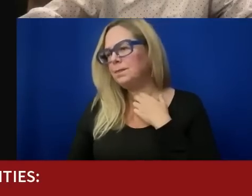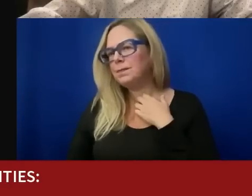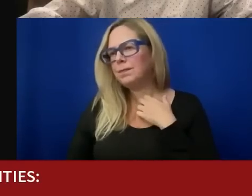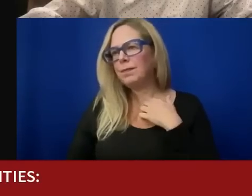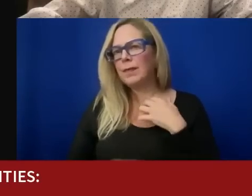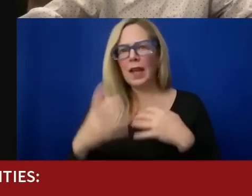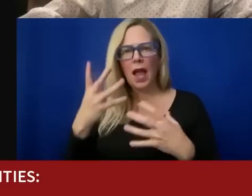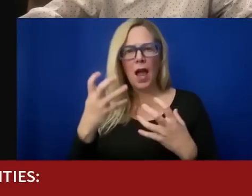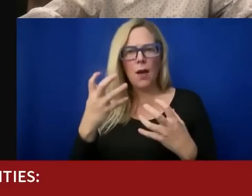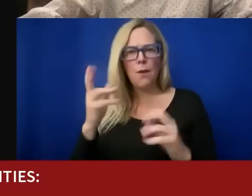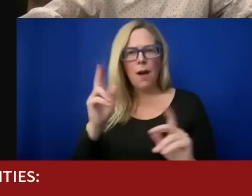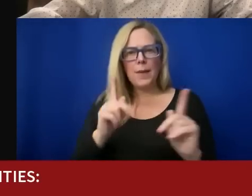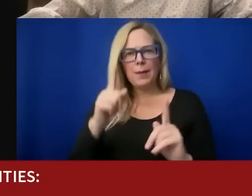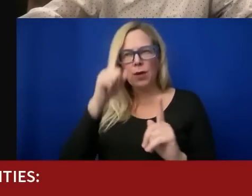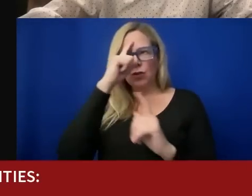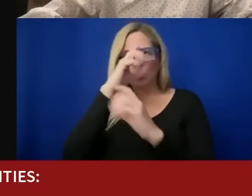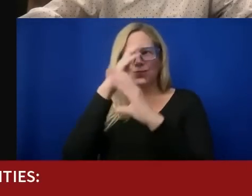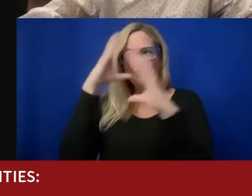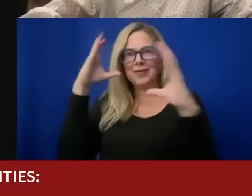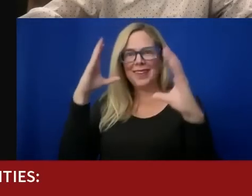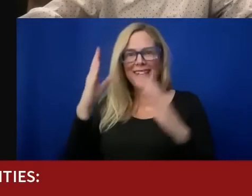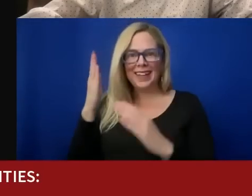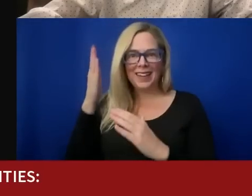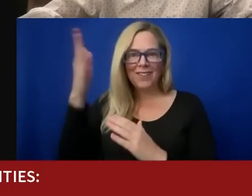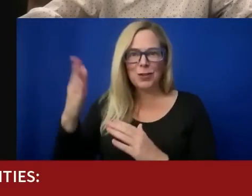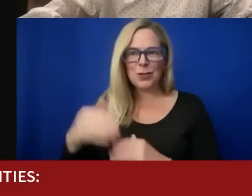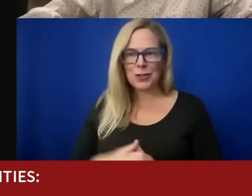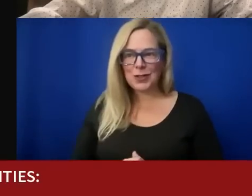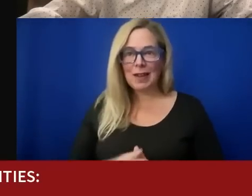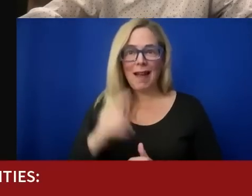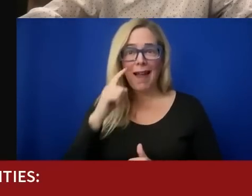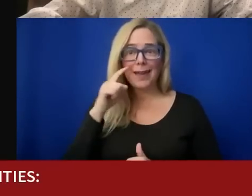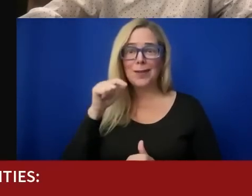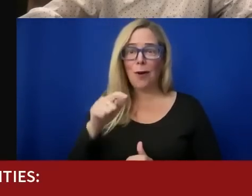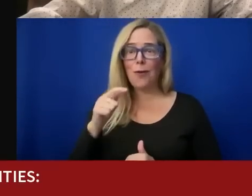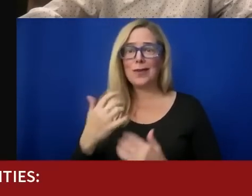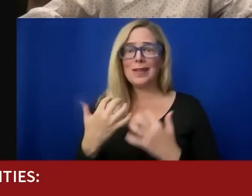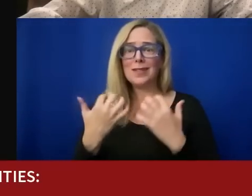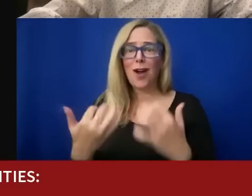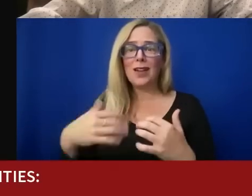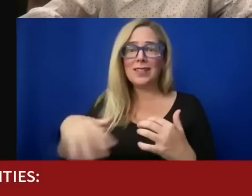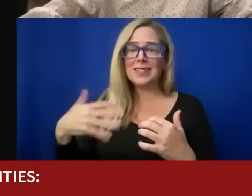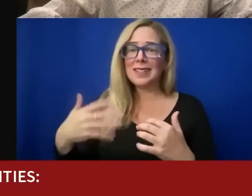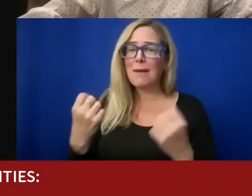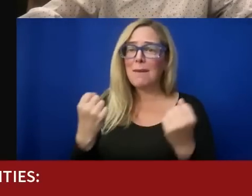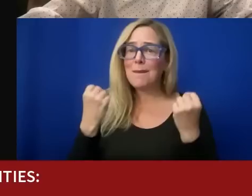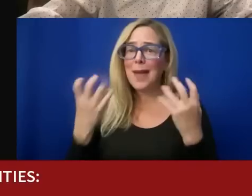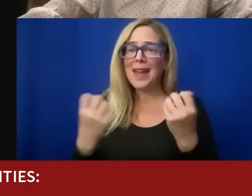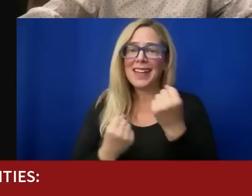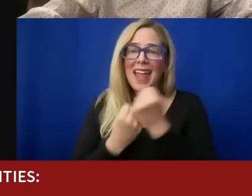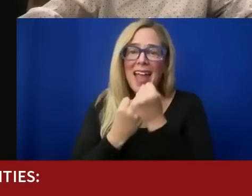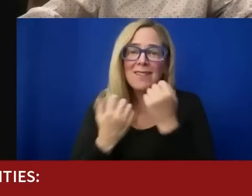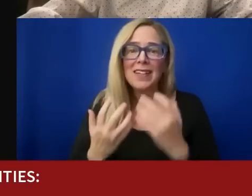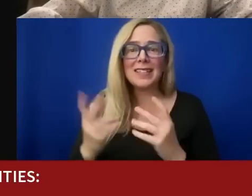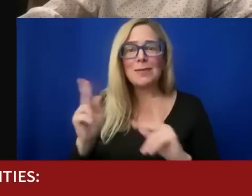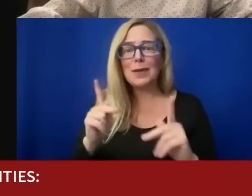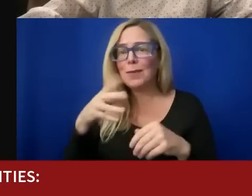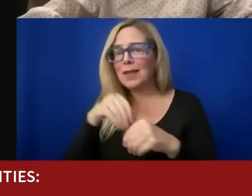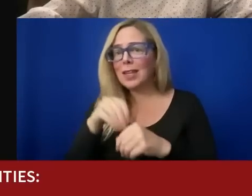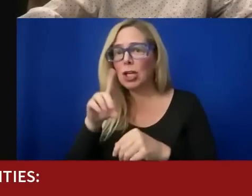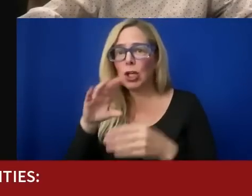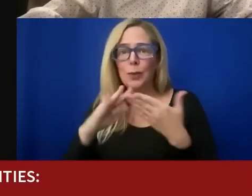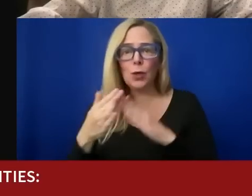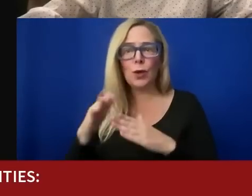in the future. We have a great audience filled with individuals who are advocates, people who are in the community, people who are interested in